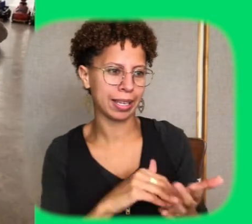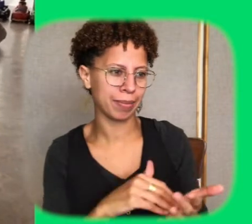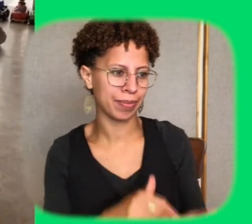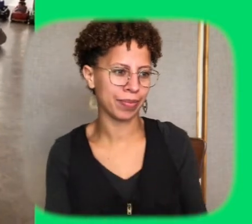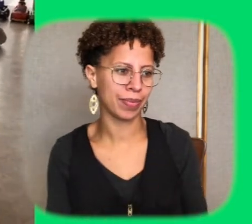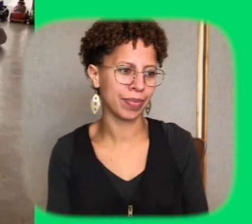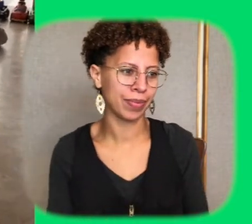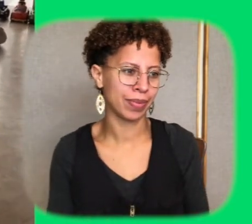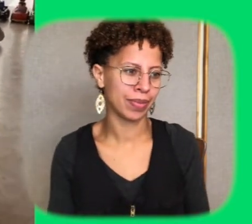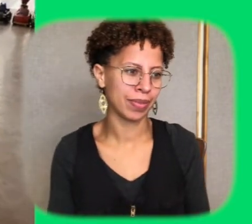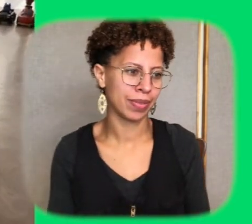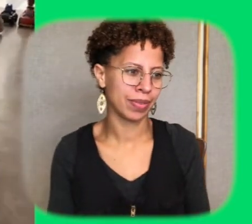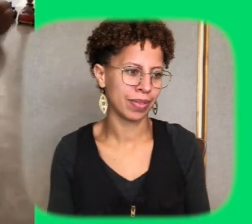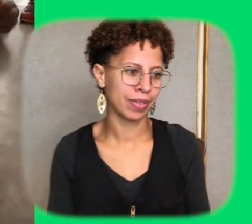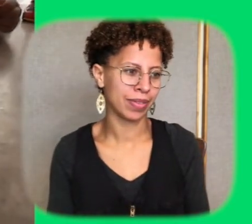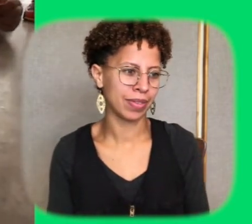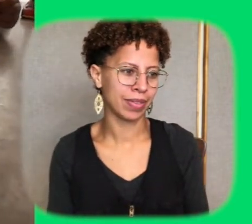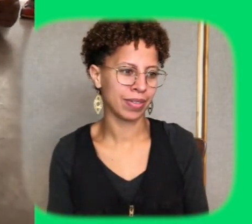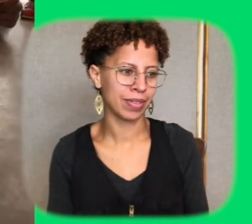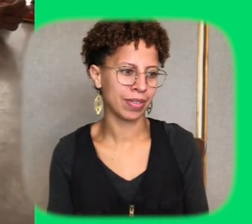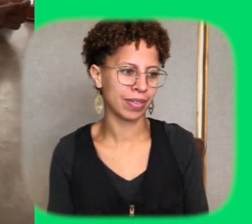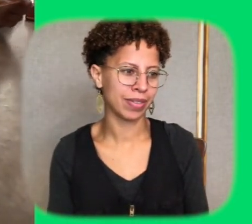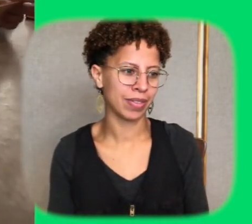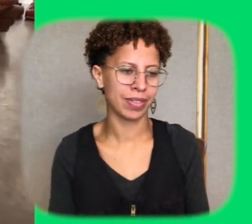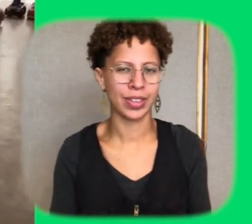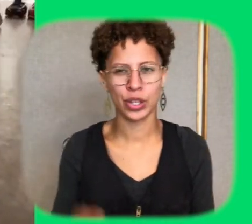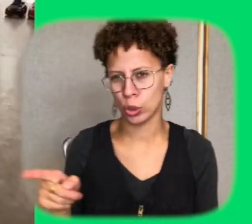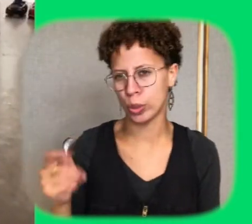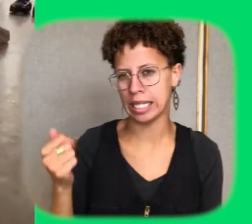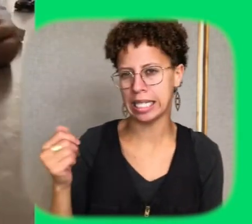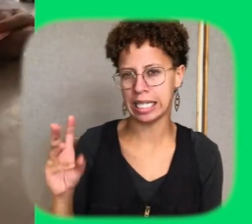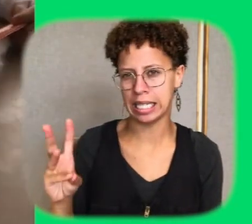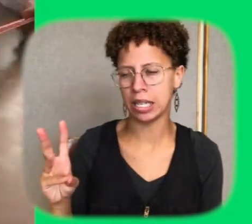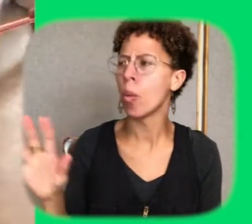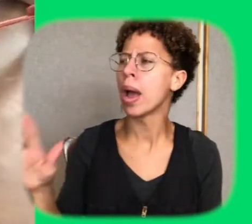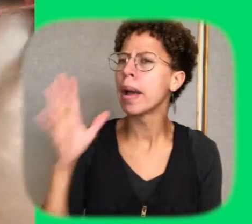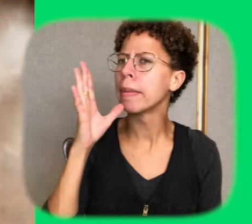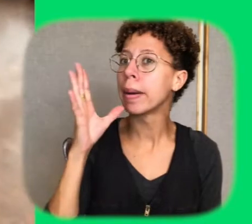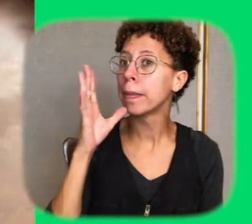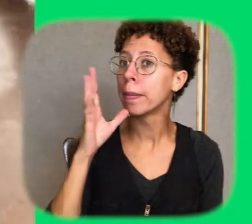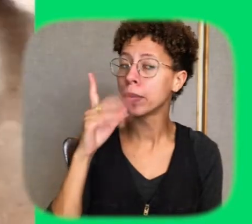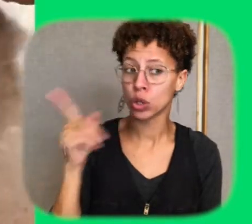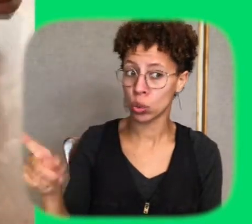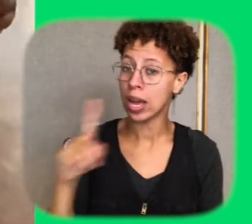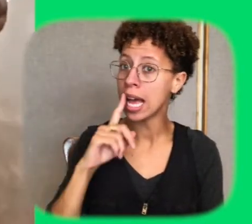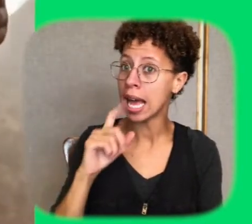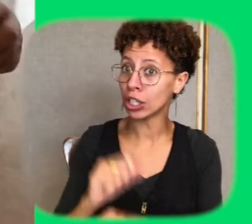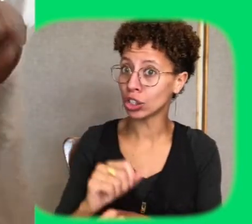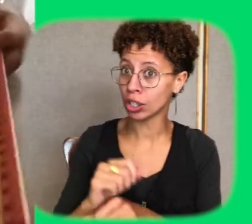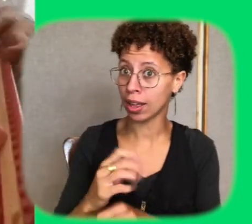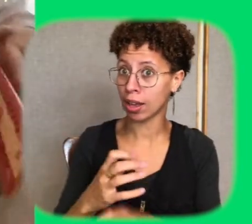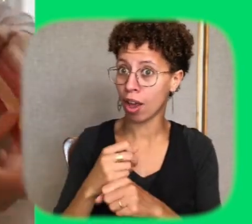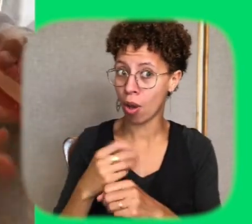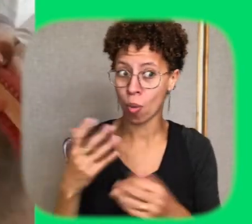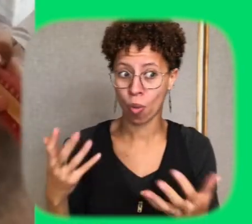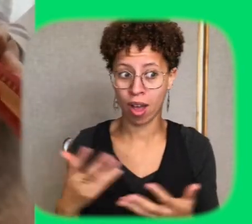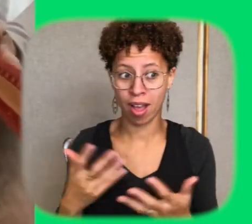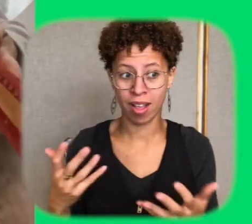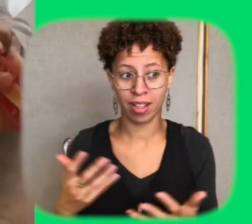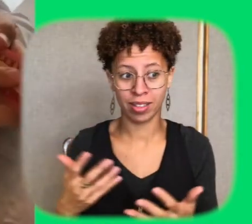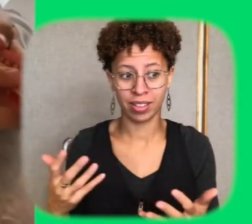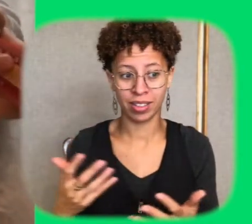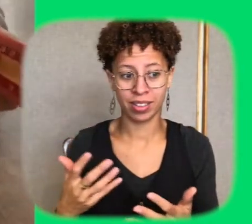16. Wait, Mom. Yeah? Want to know what you actually got? What? You actually got a